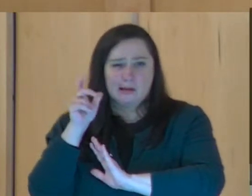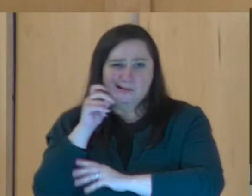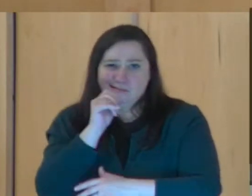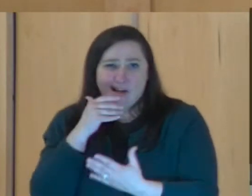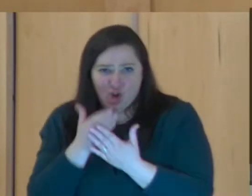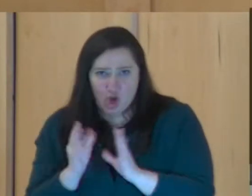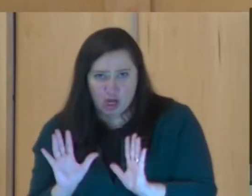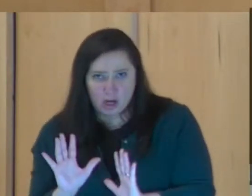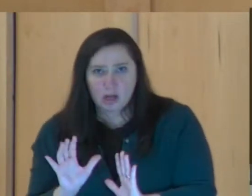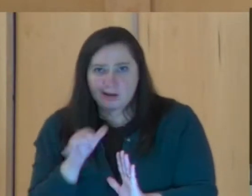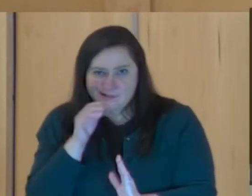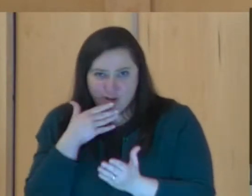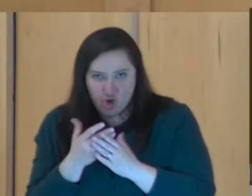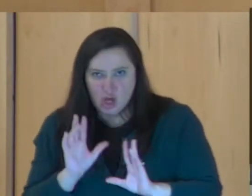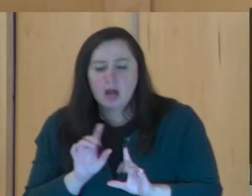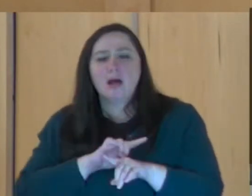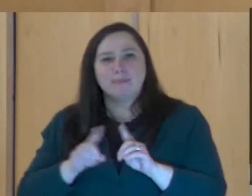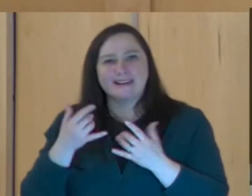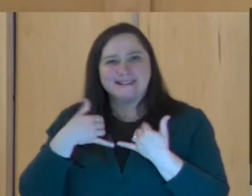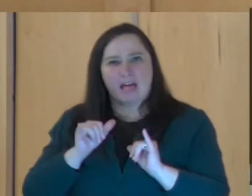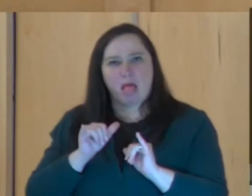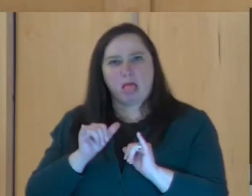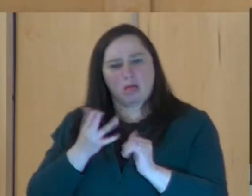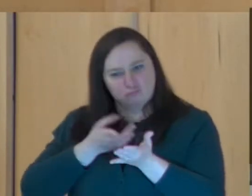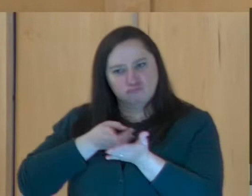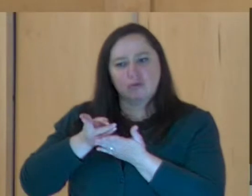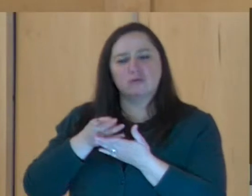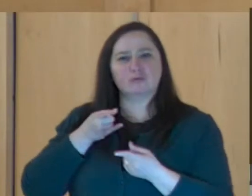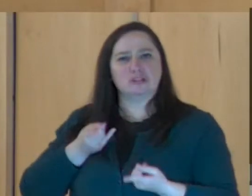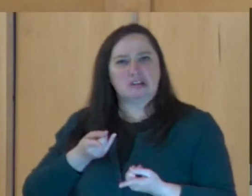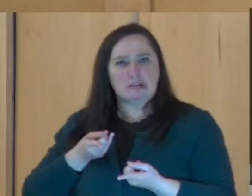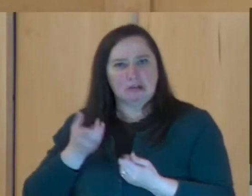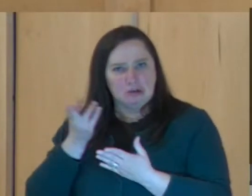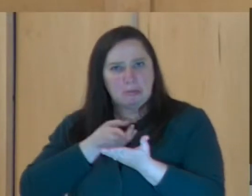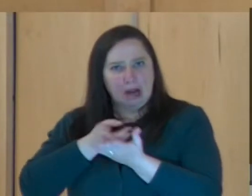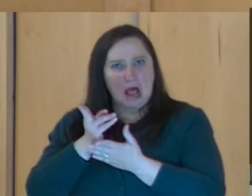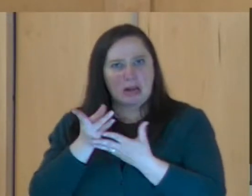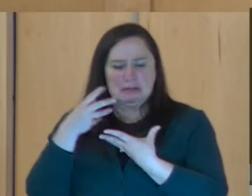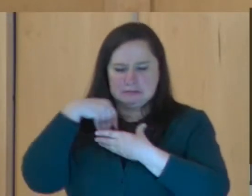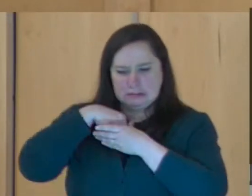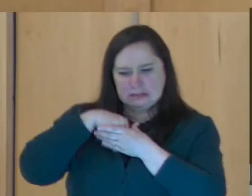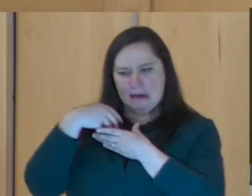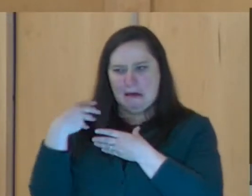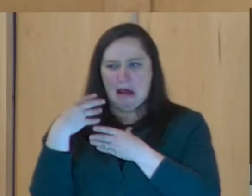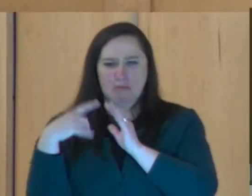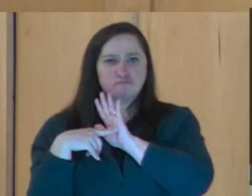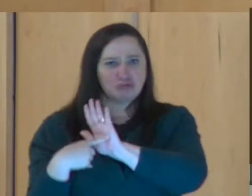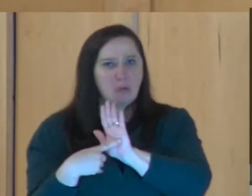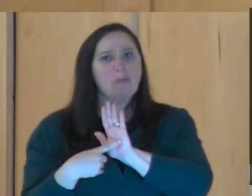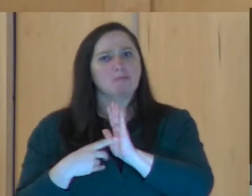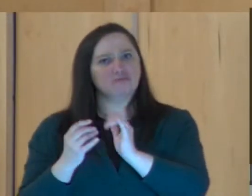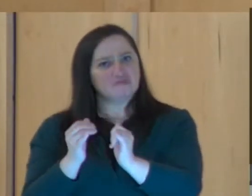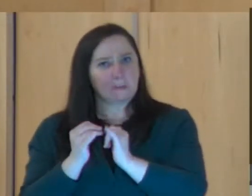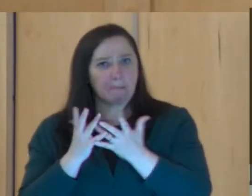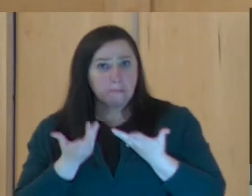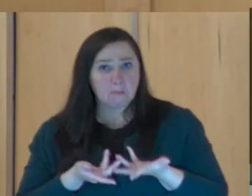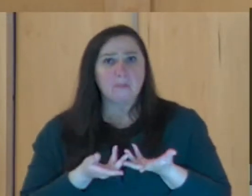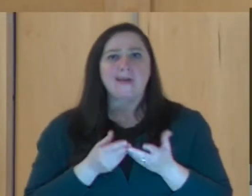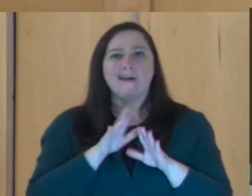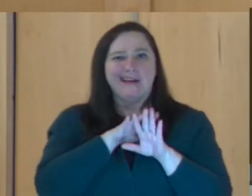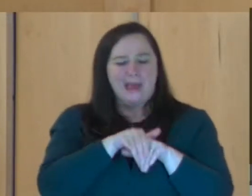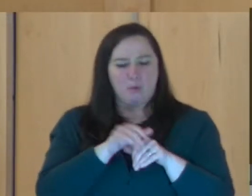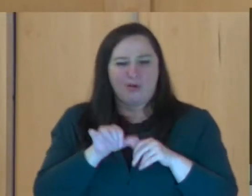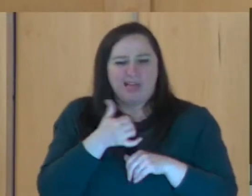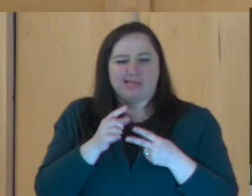still, you're not being a hypocrite. There is a trueness and authenticity between what's inside and outside in your life. Hypocrite would be those other